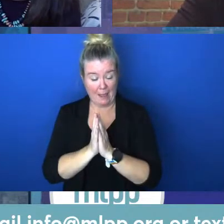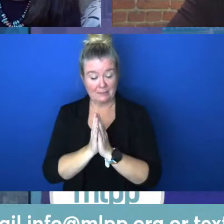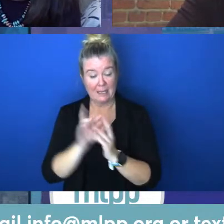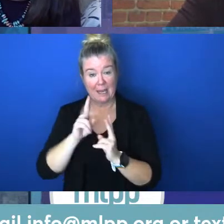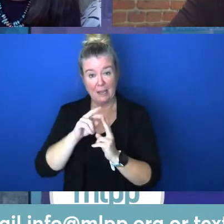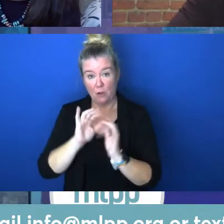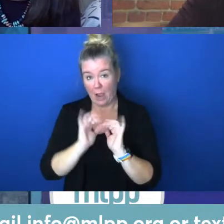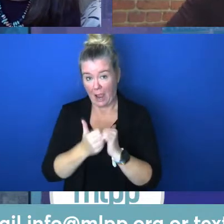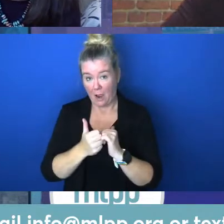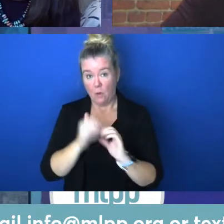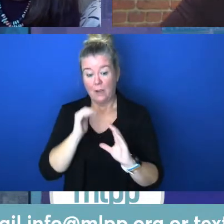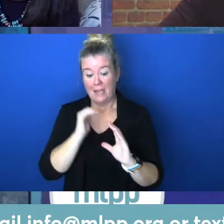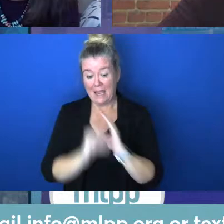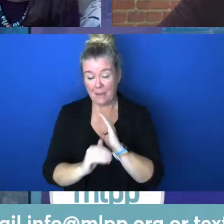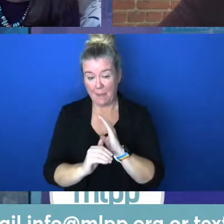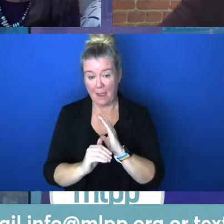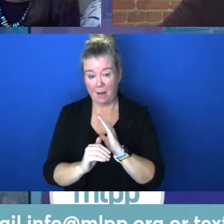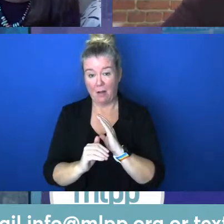by emailing